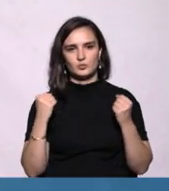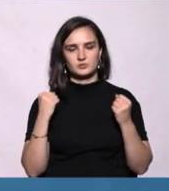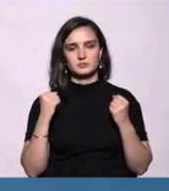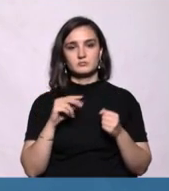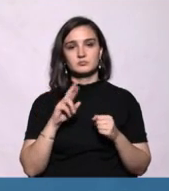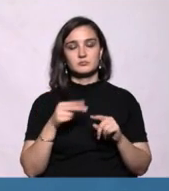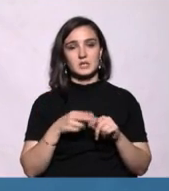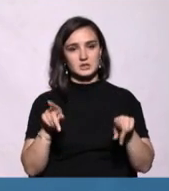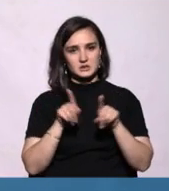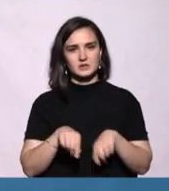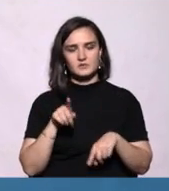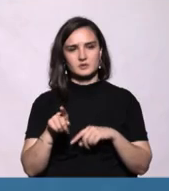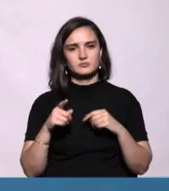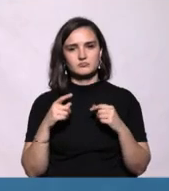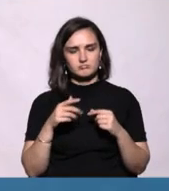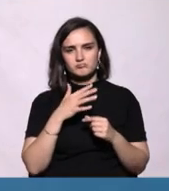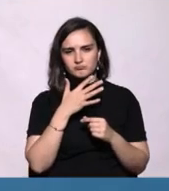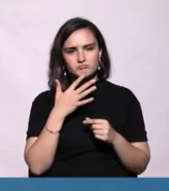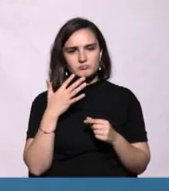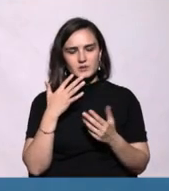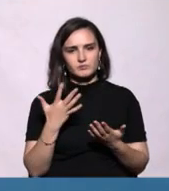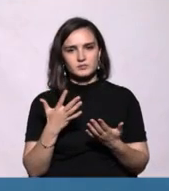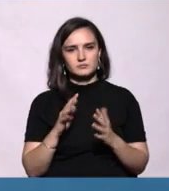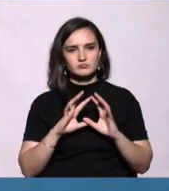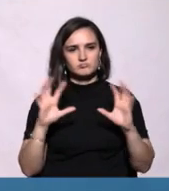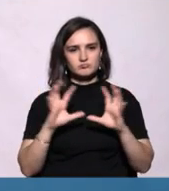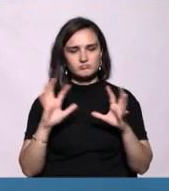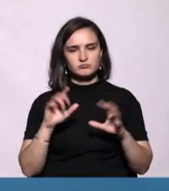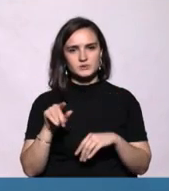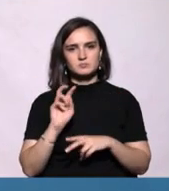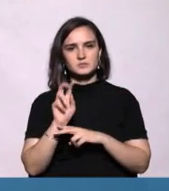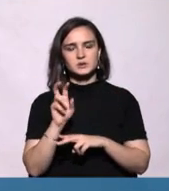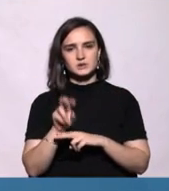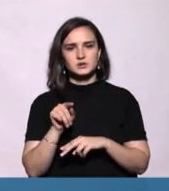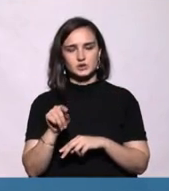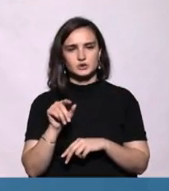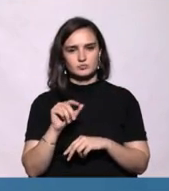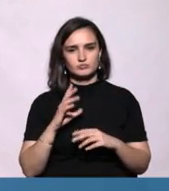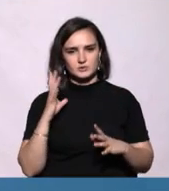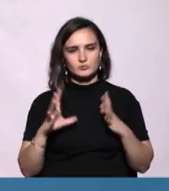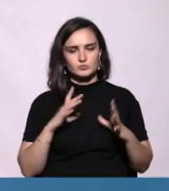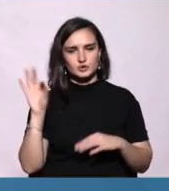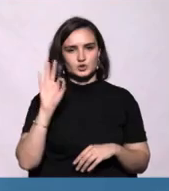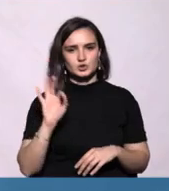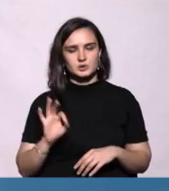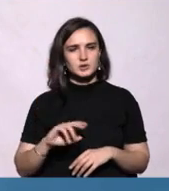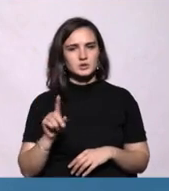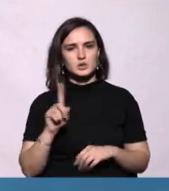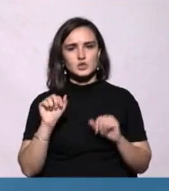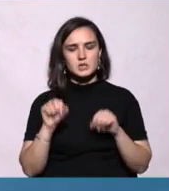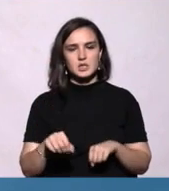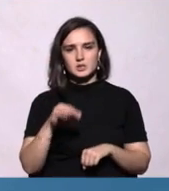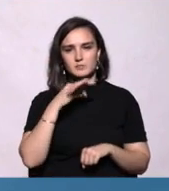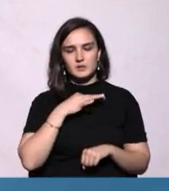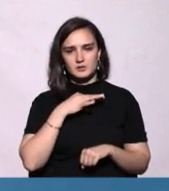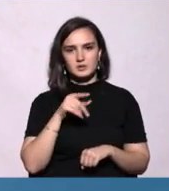And, also, he plays so much volleyball and he goes to the gym often. And, what can you tell